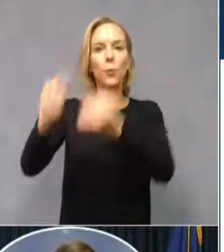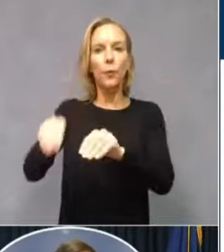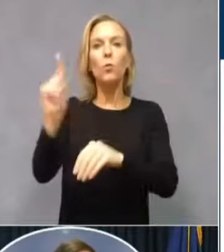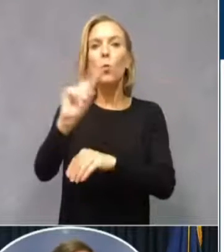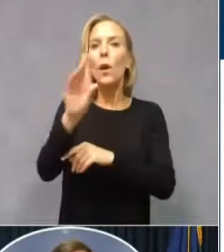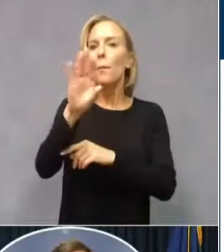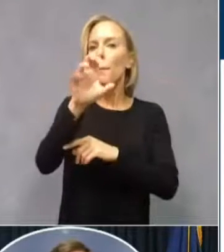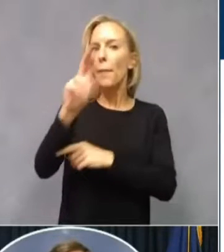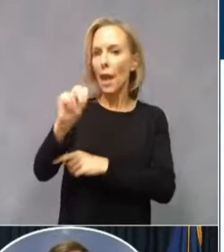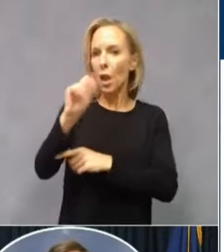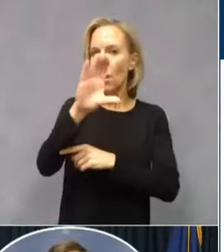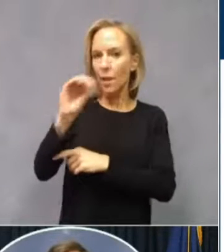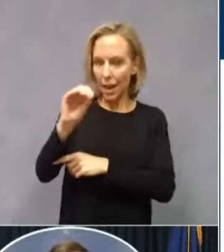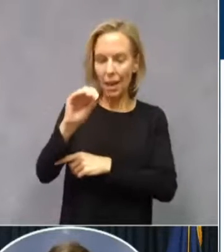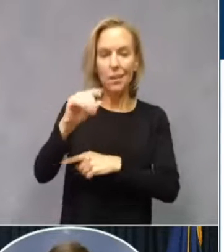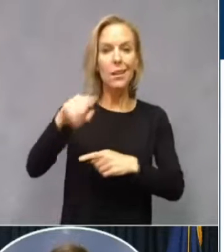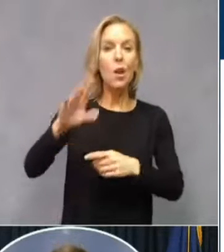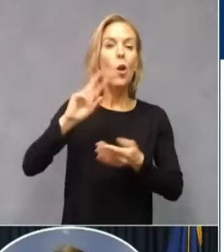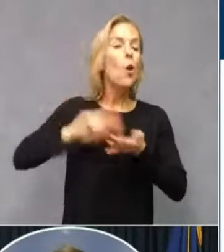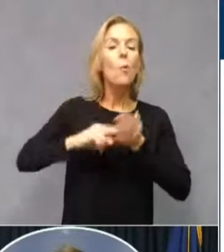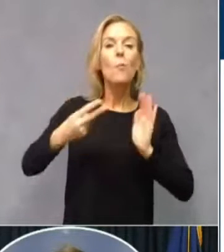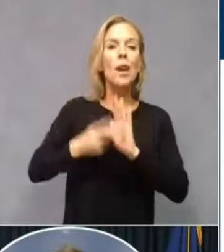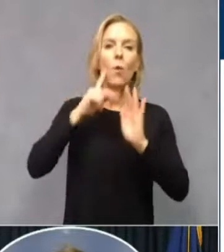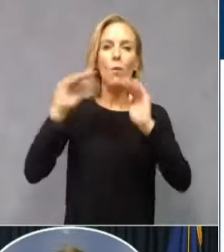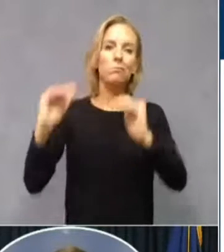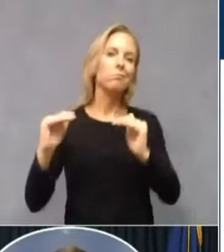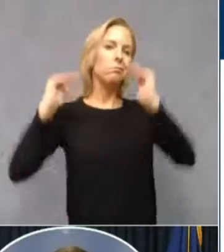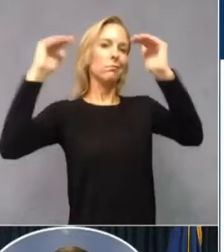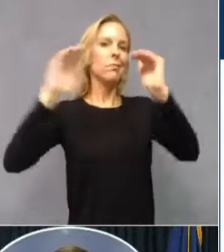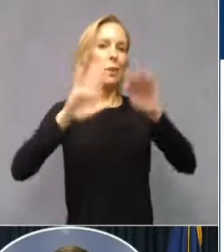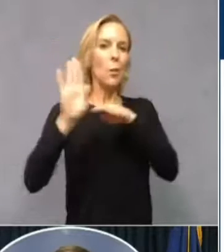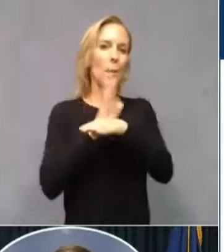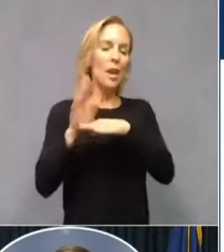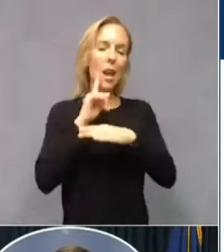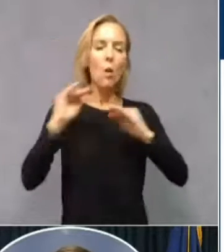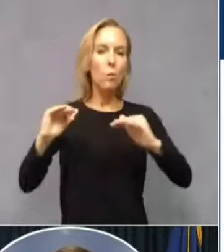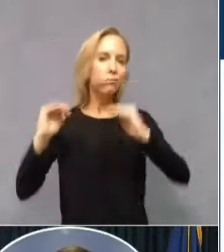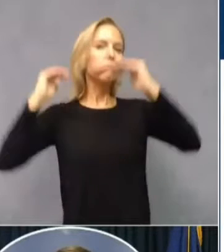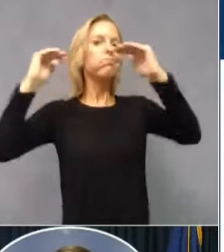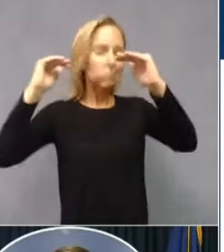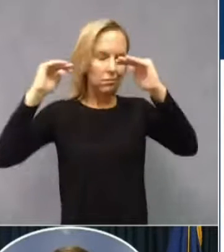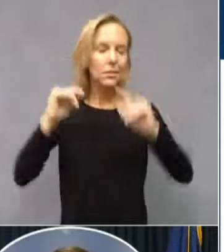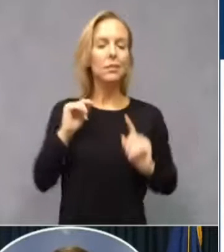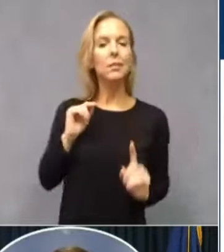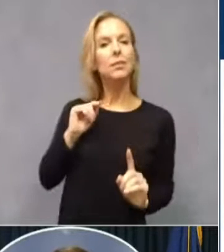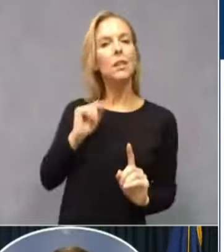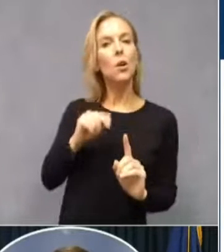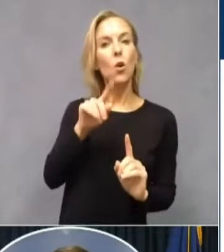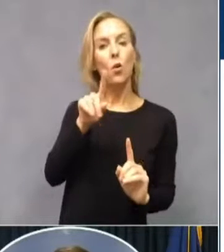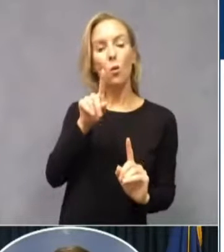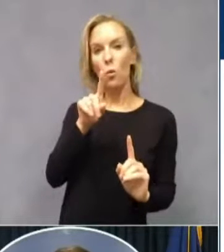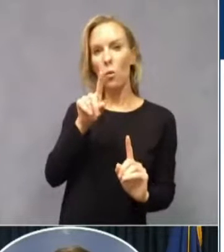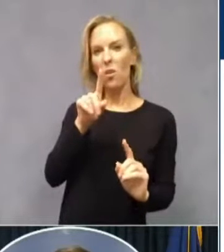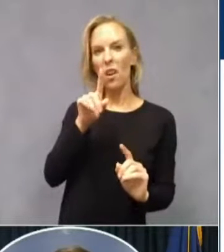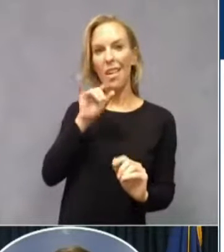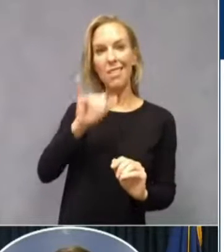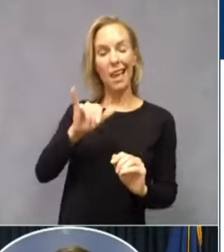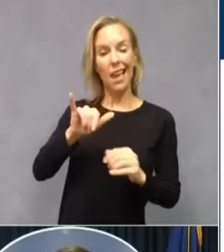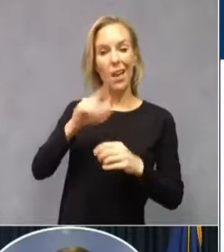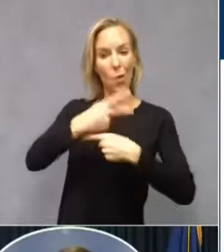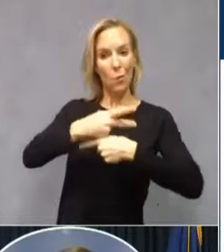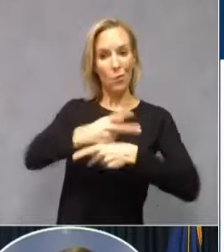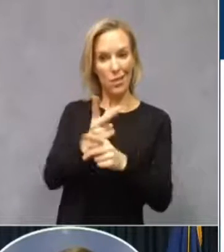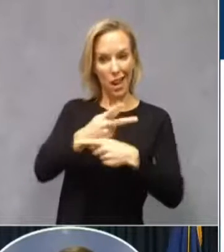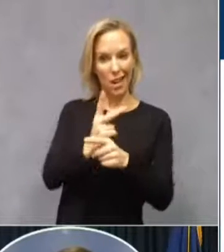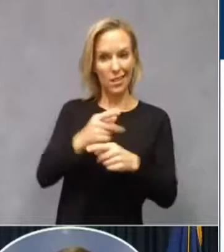take this business to the next level. Its leaders plan to construct a 100,000 square foot production